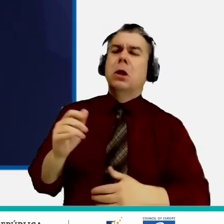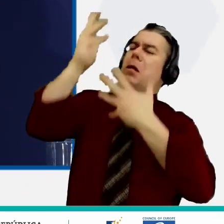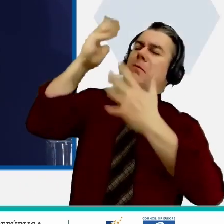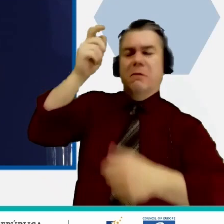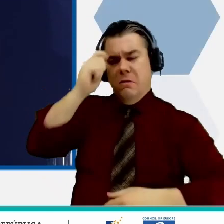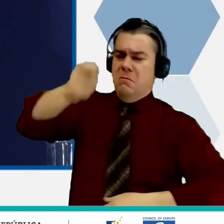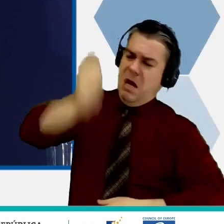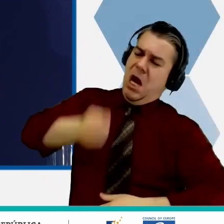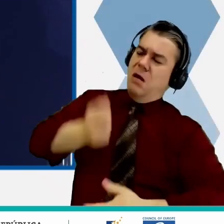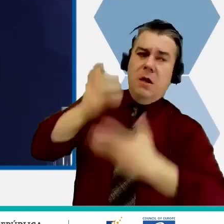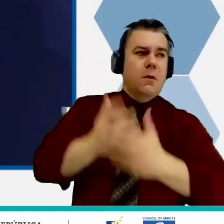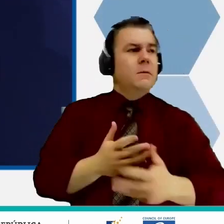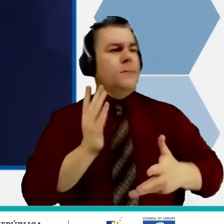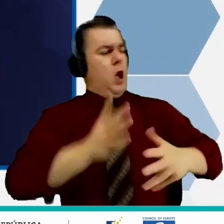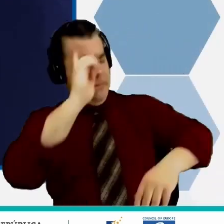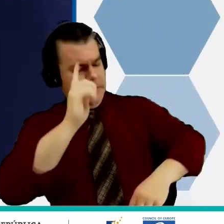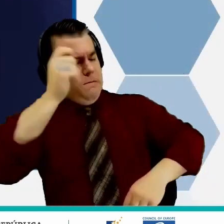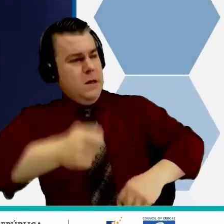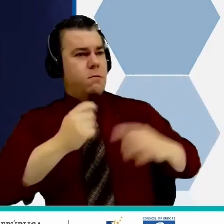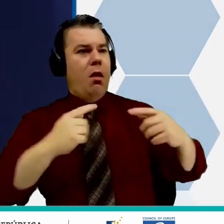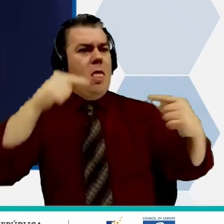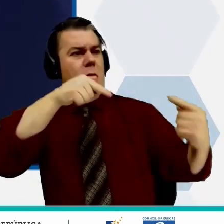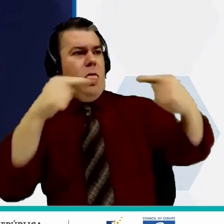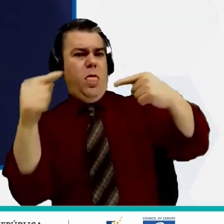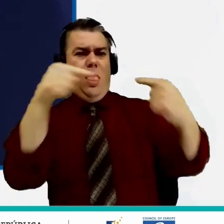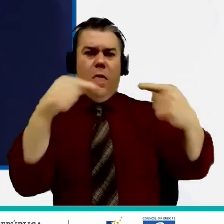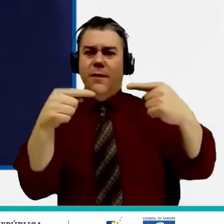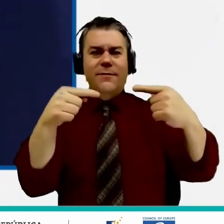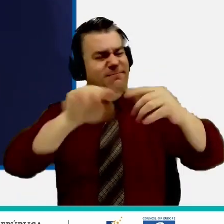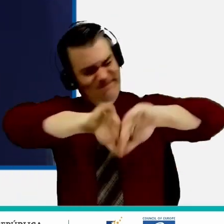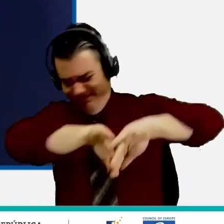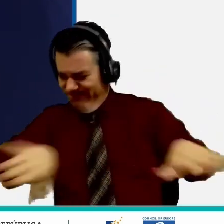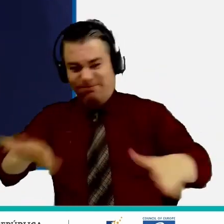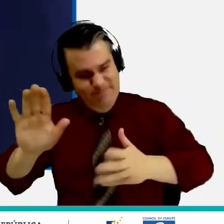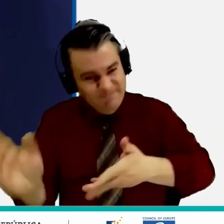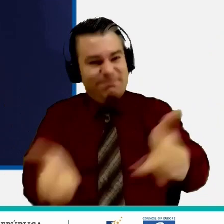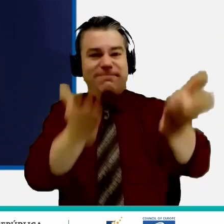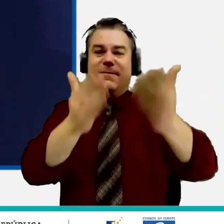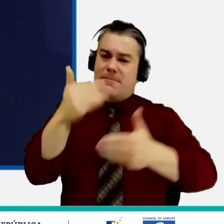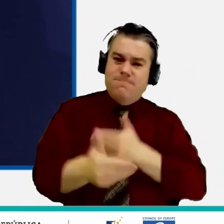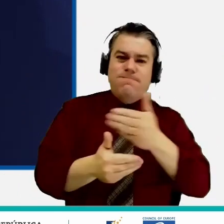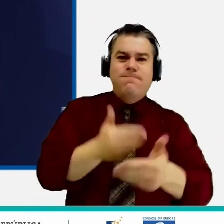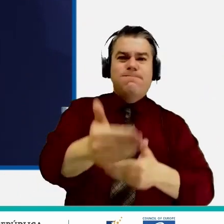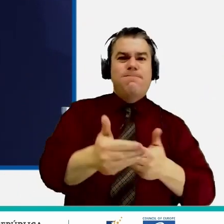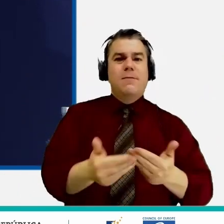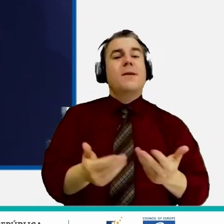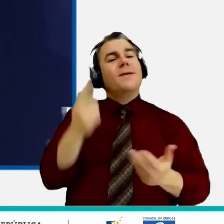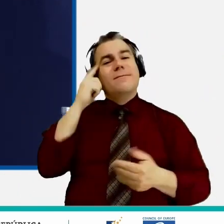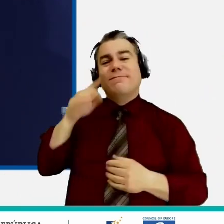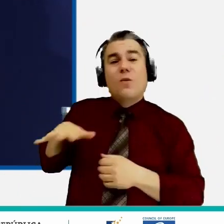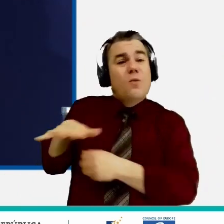and then let beautiful miracles happen, I would say. No, but really local level knows best what they